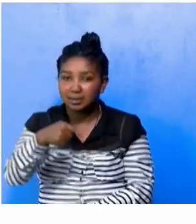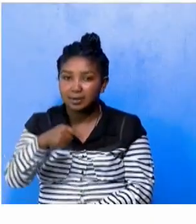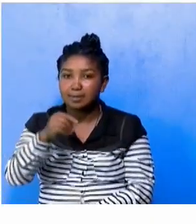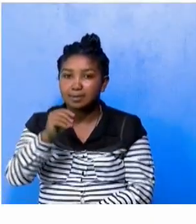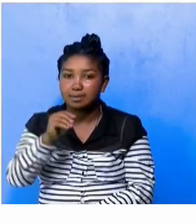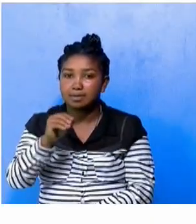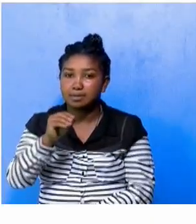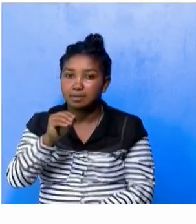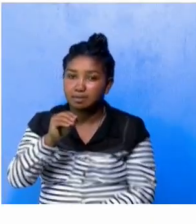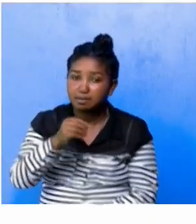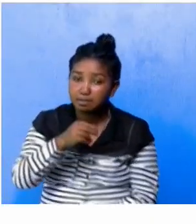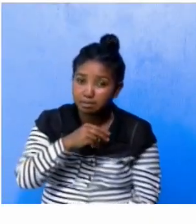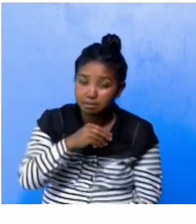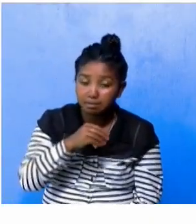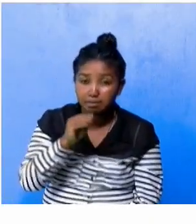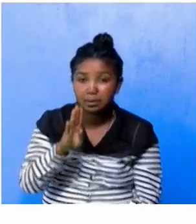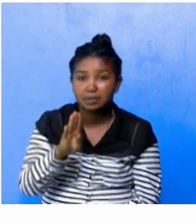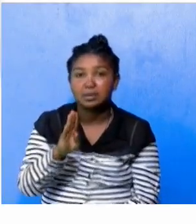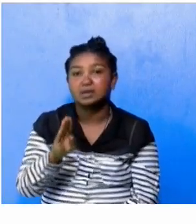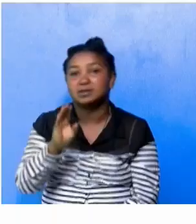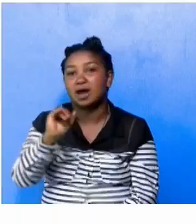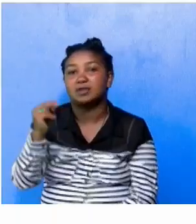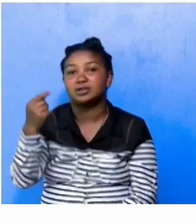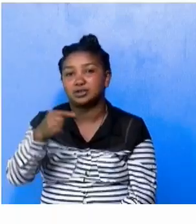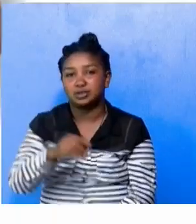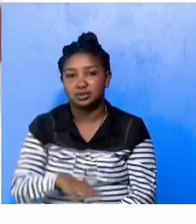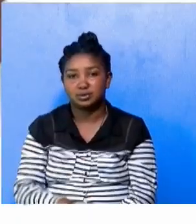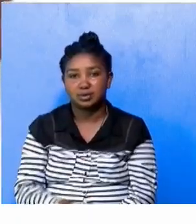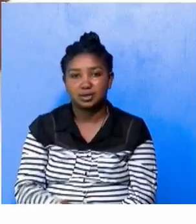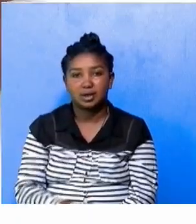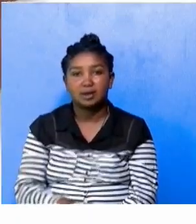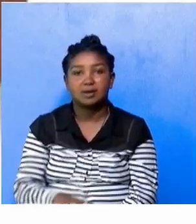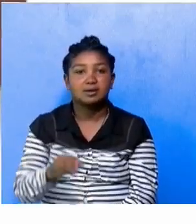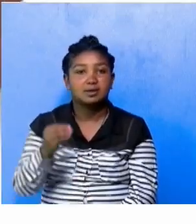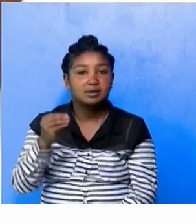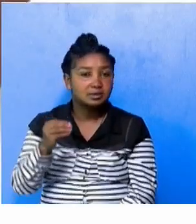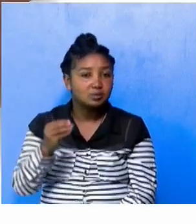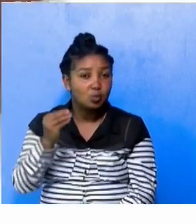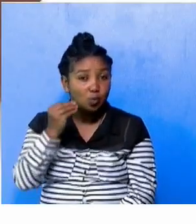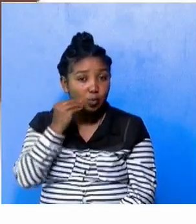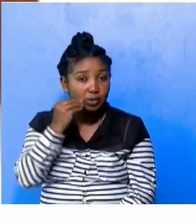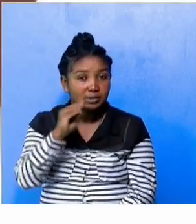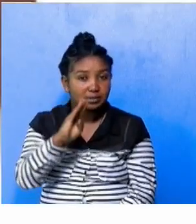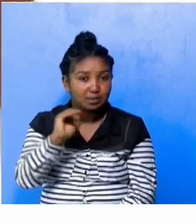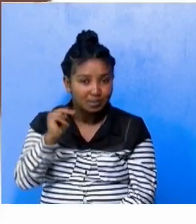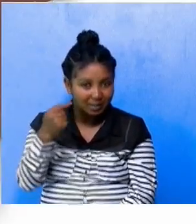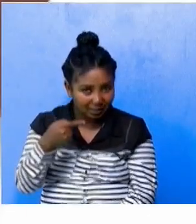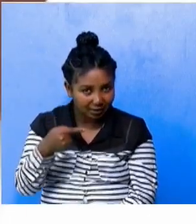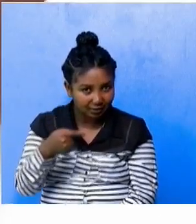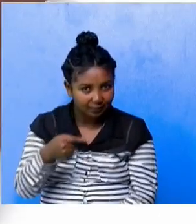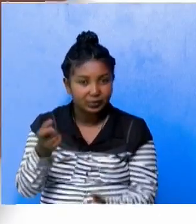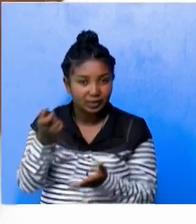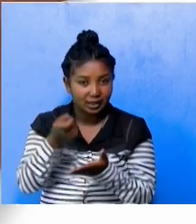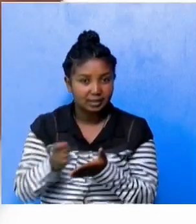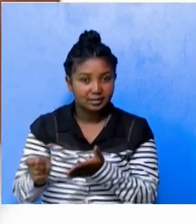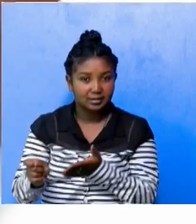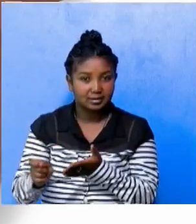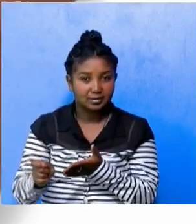plus verb ing. The homework is being written.